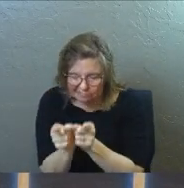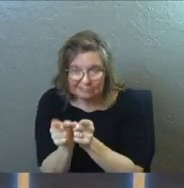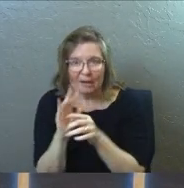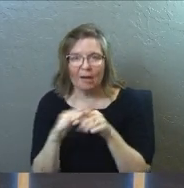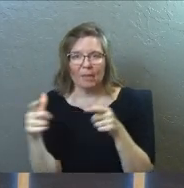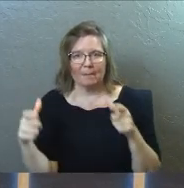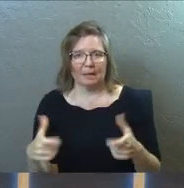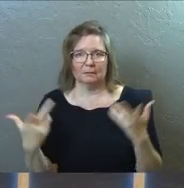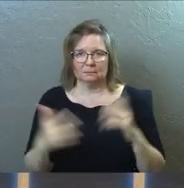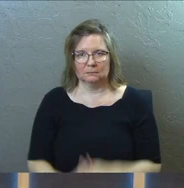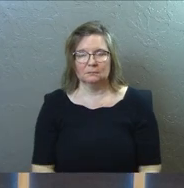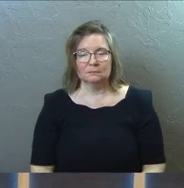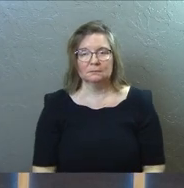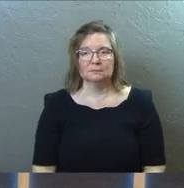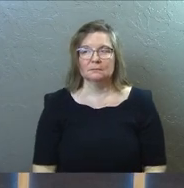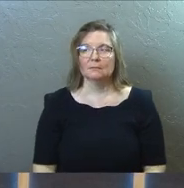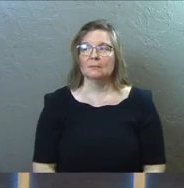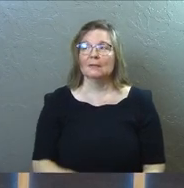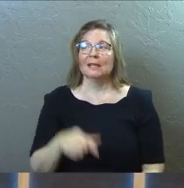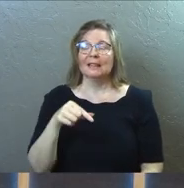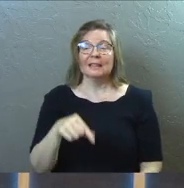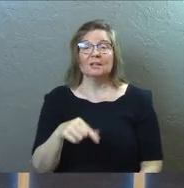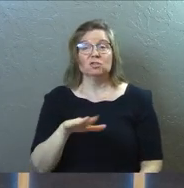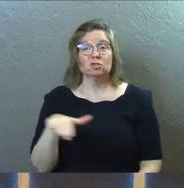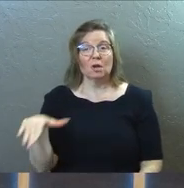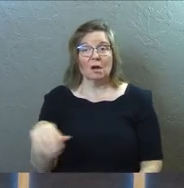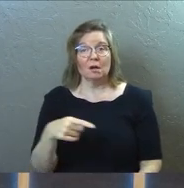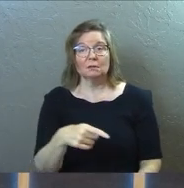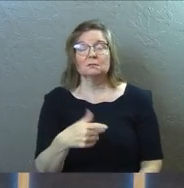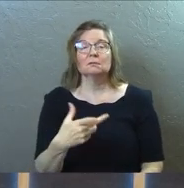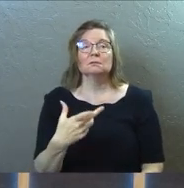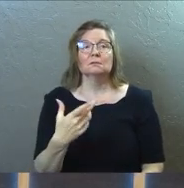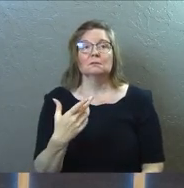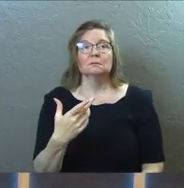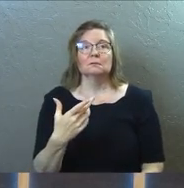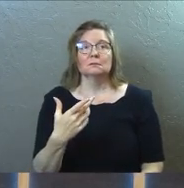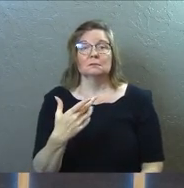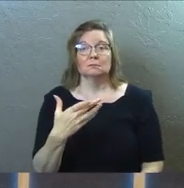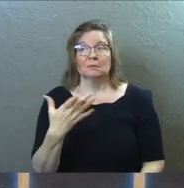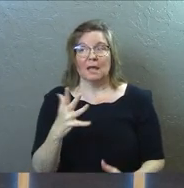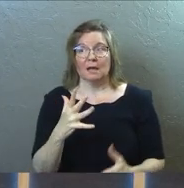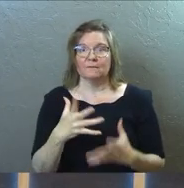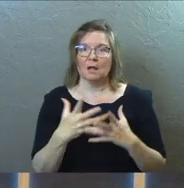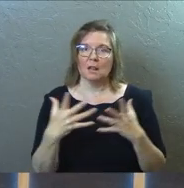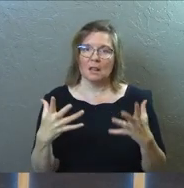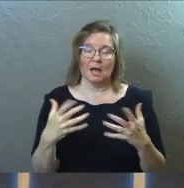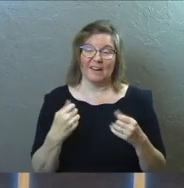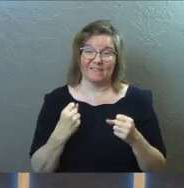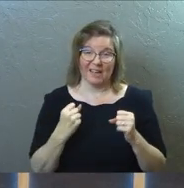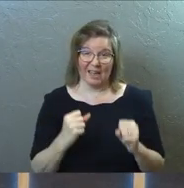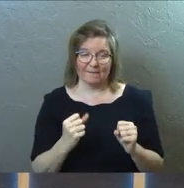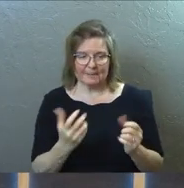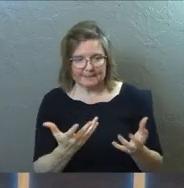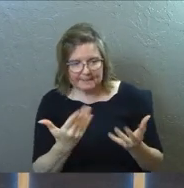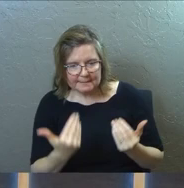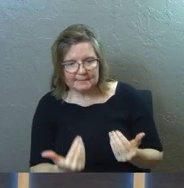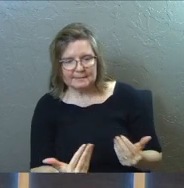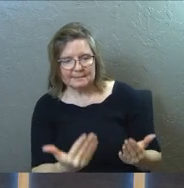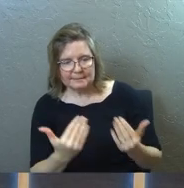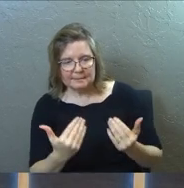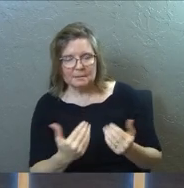plate. And this child, after a lot of effort at the